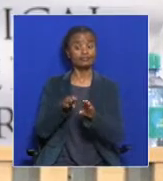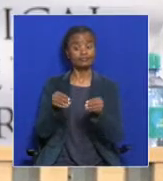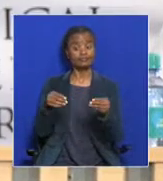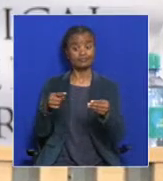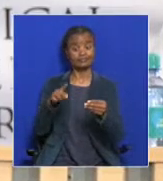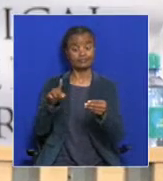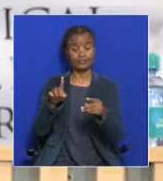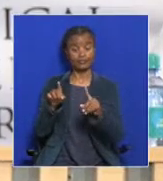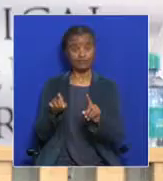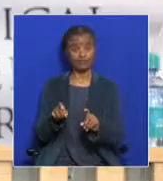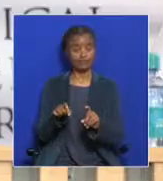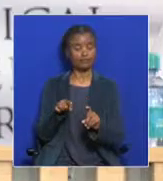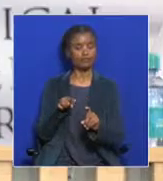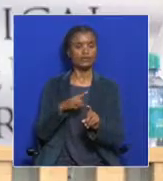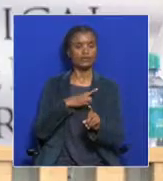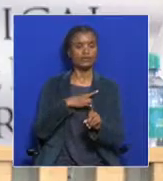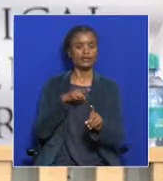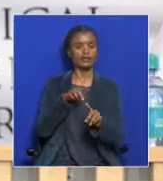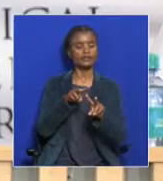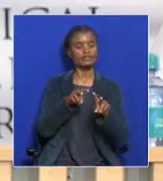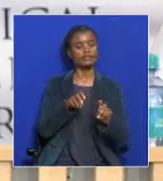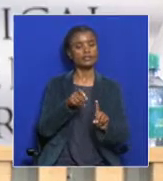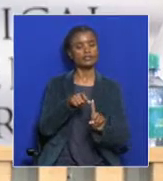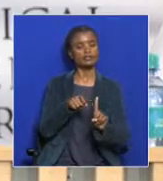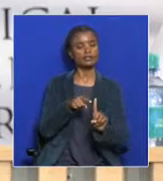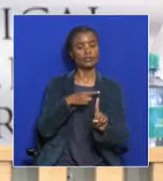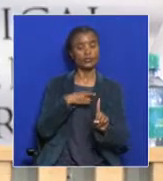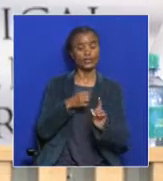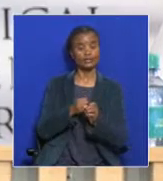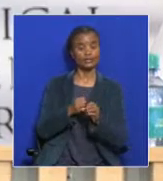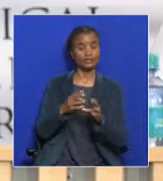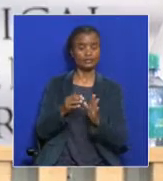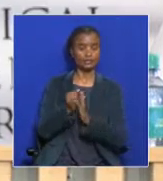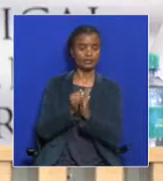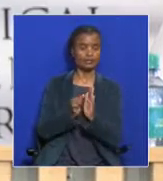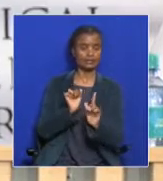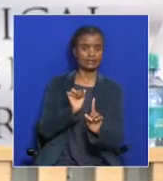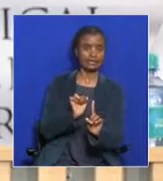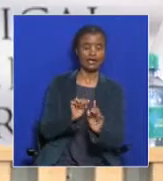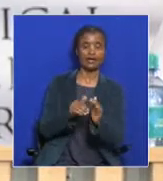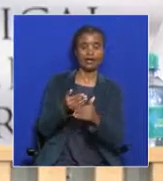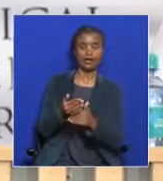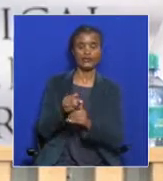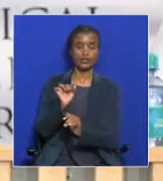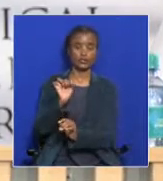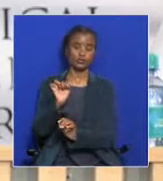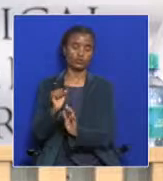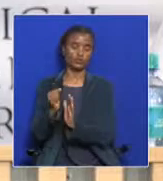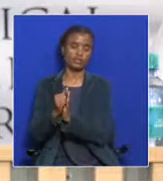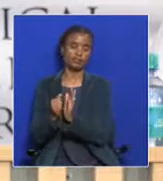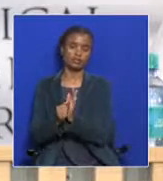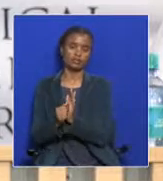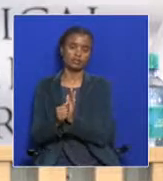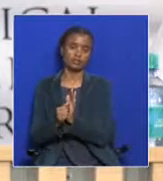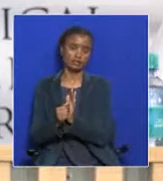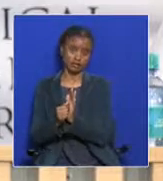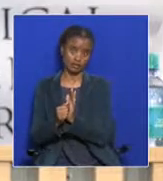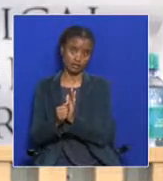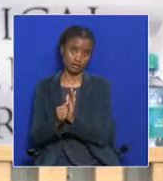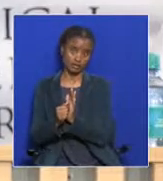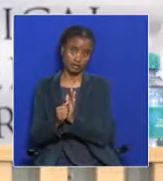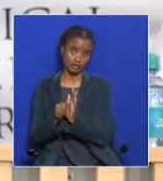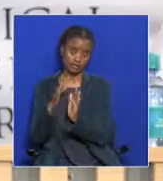officer. Why doesn't it kick off with his statement and awaits your statement after you have assumed responsibility for